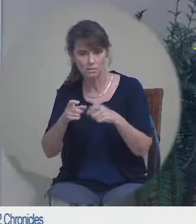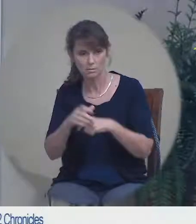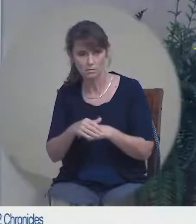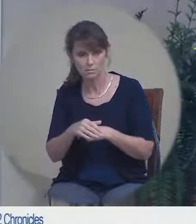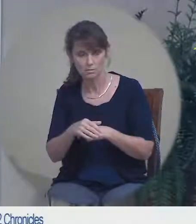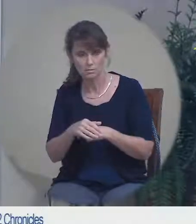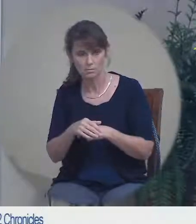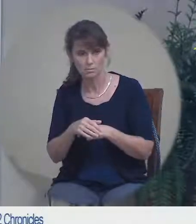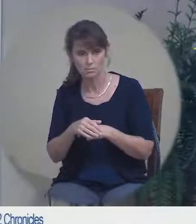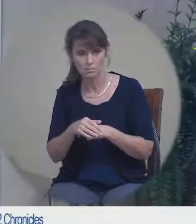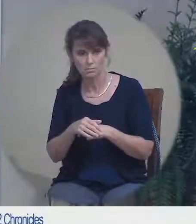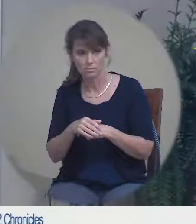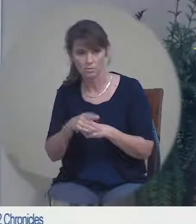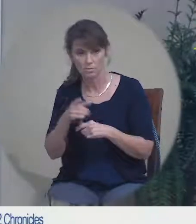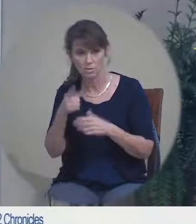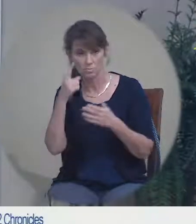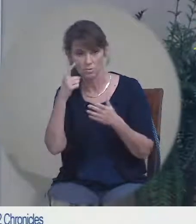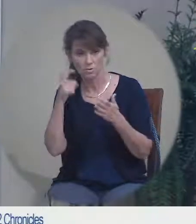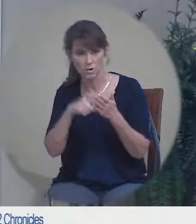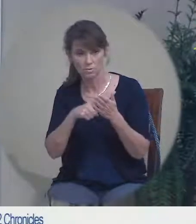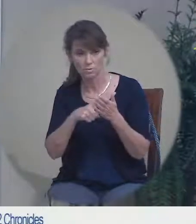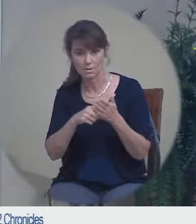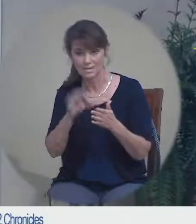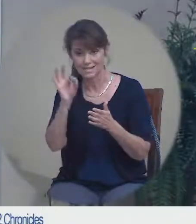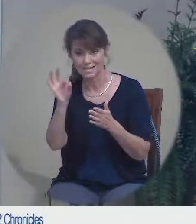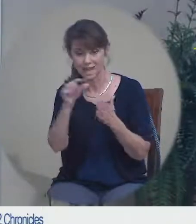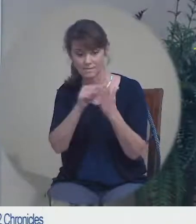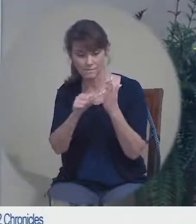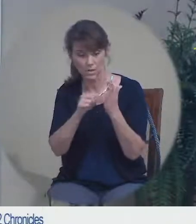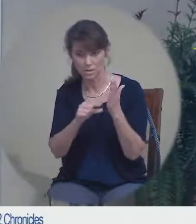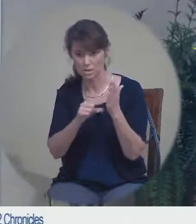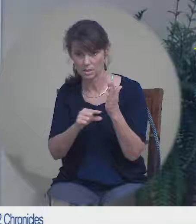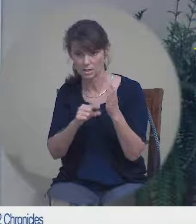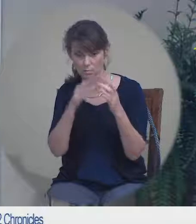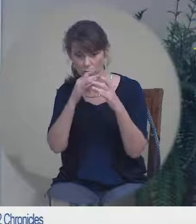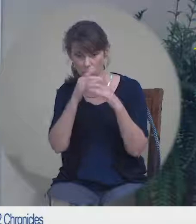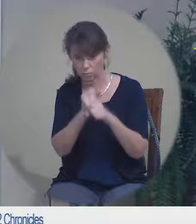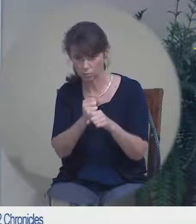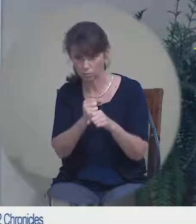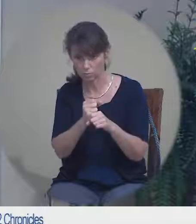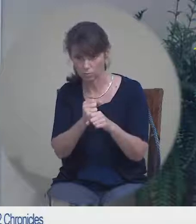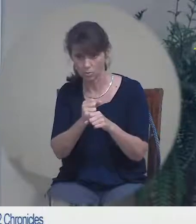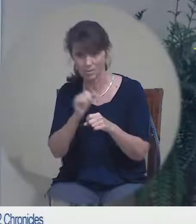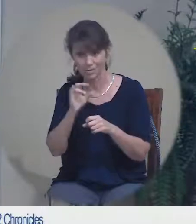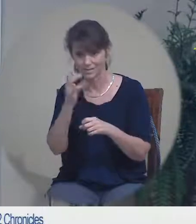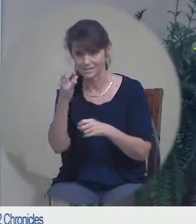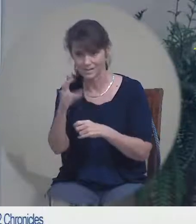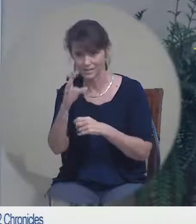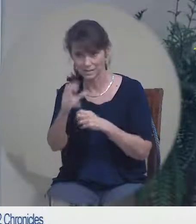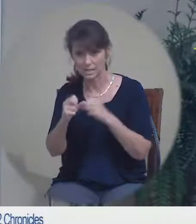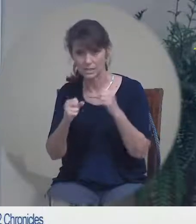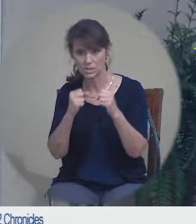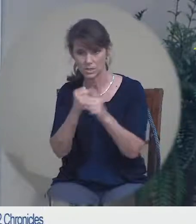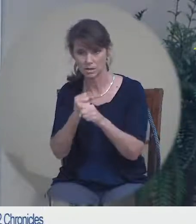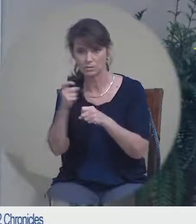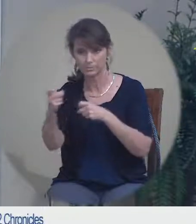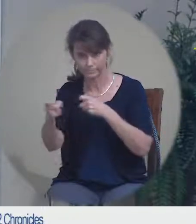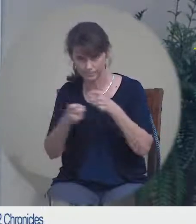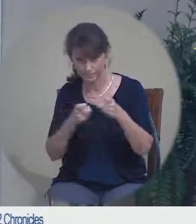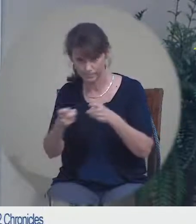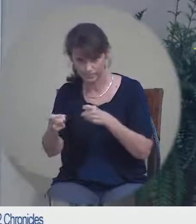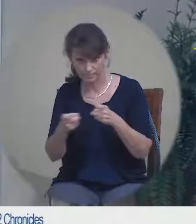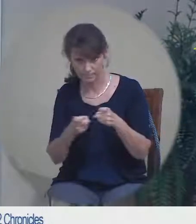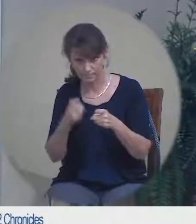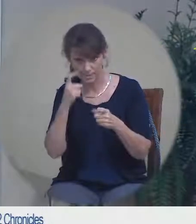note about him? Because in 9 verses, he basically summarizes this 17 years of reign. What